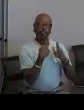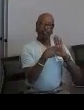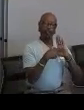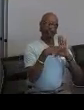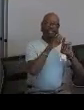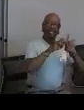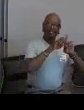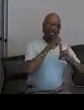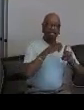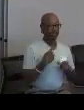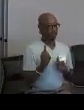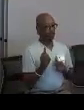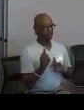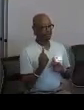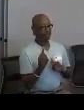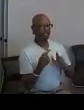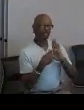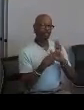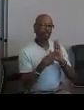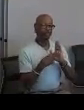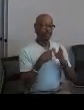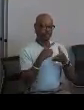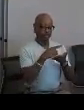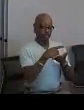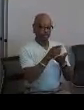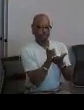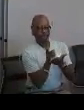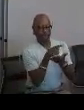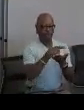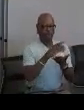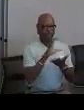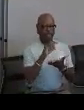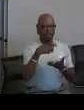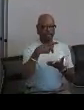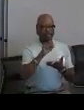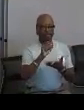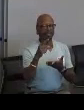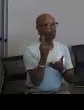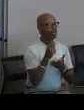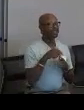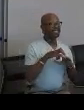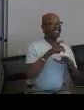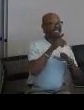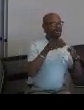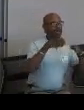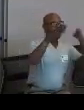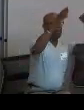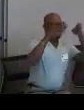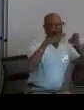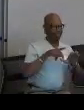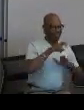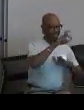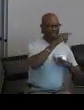One of them is a symbol depicting a compass rose. One of them is a stairwell, and one of them is a set of